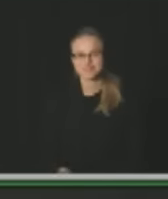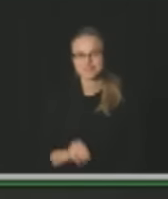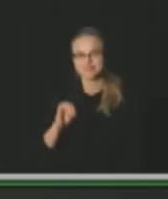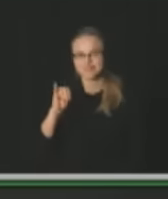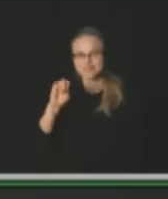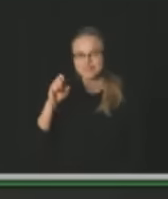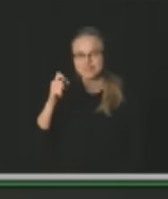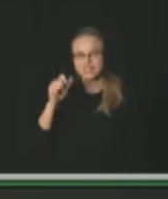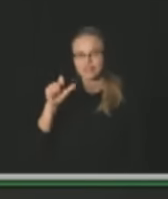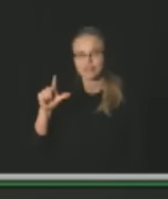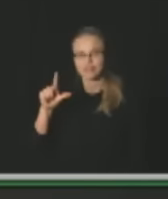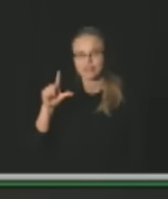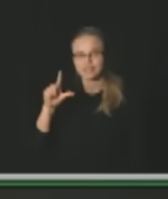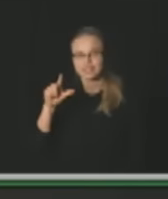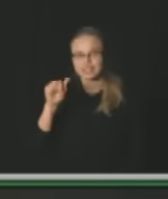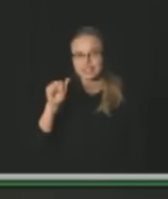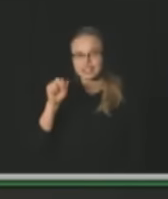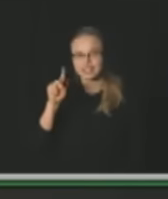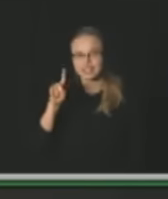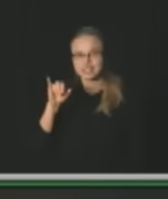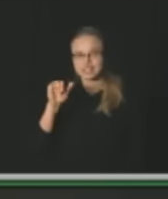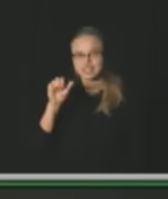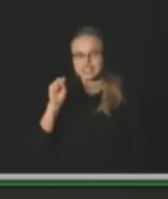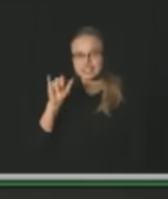Michael Odysseus Gallardo.